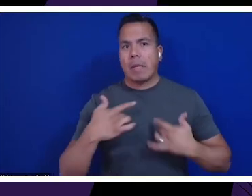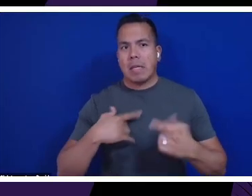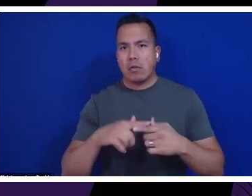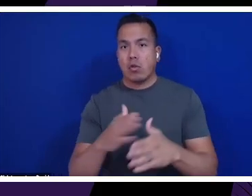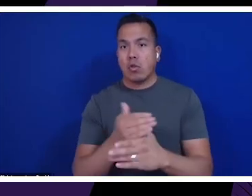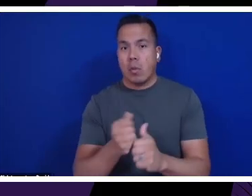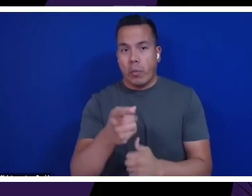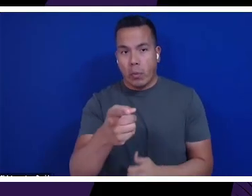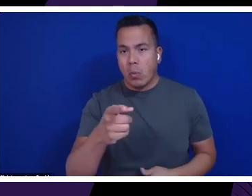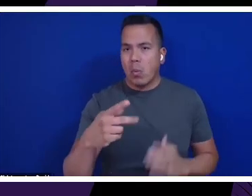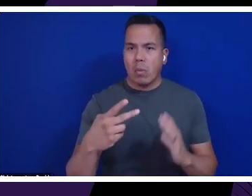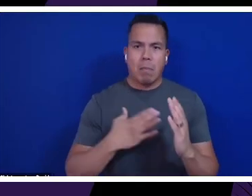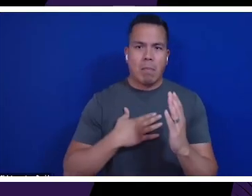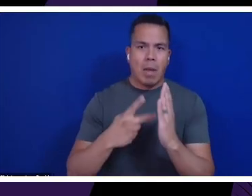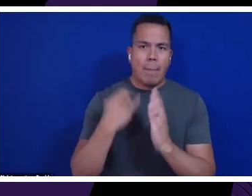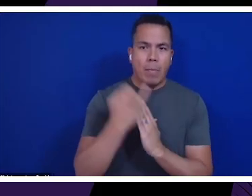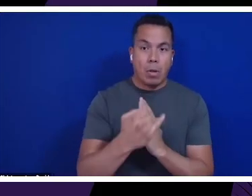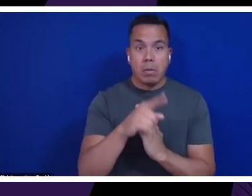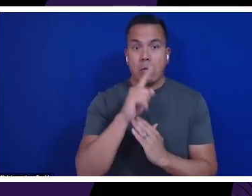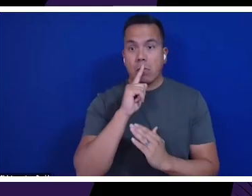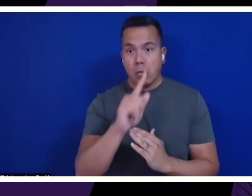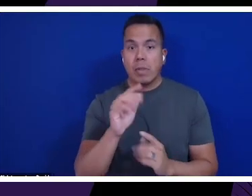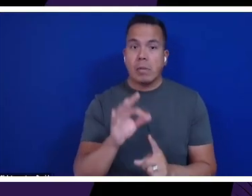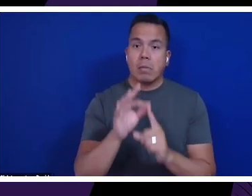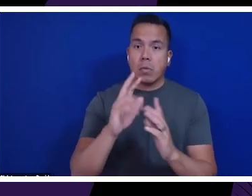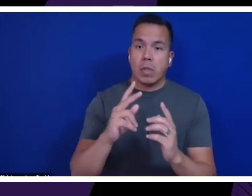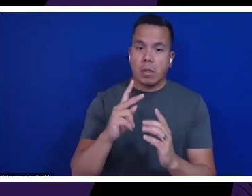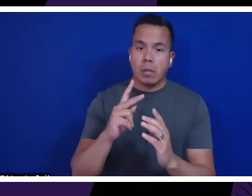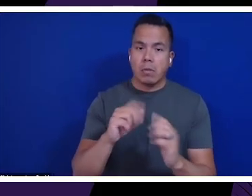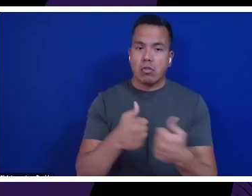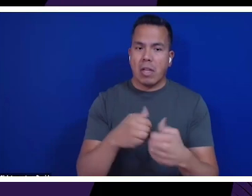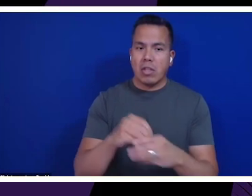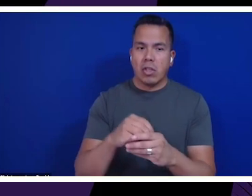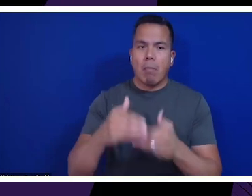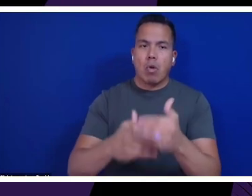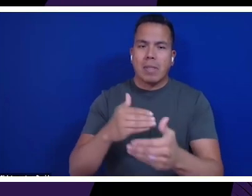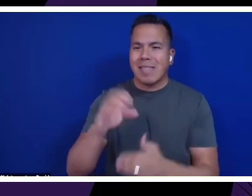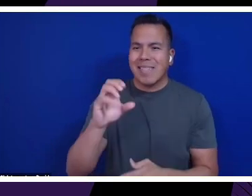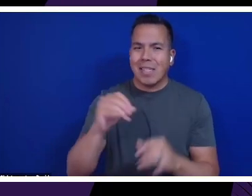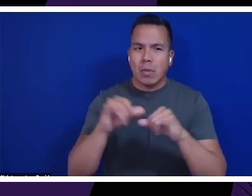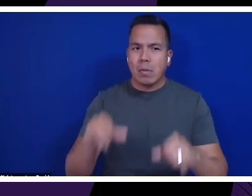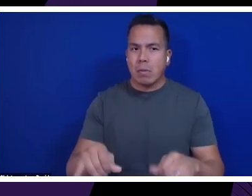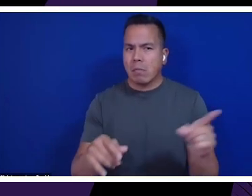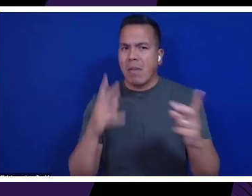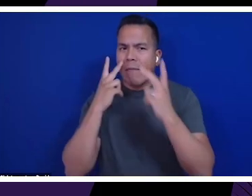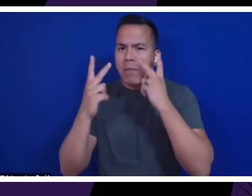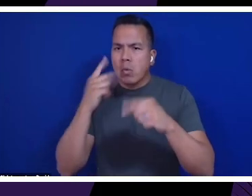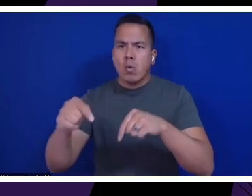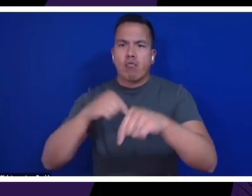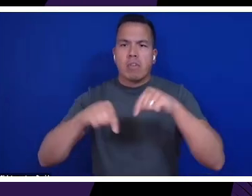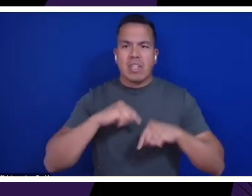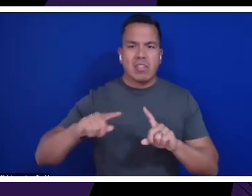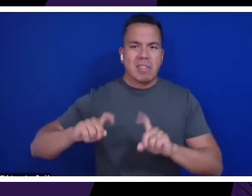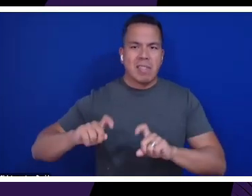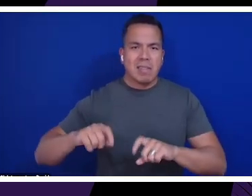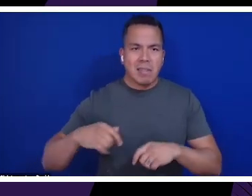that addresses a critical challenge in the processing ecosystem. That is the visual regression testing. So let me start